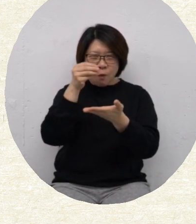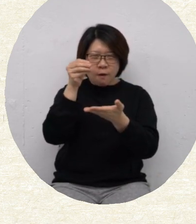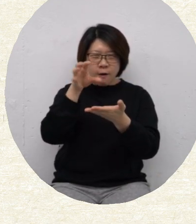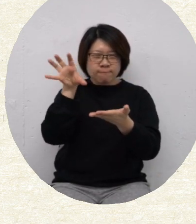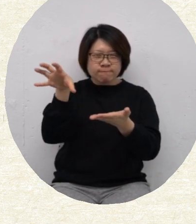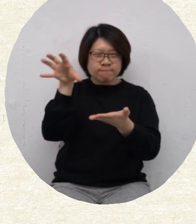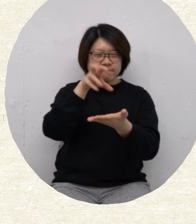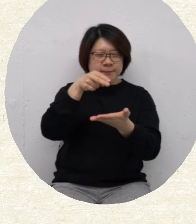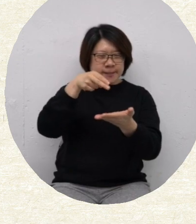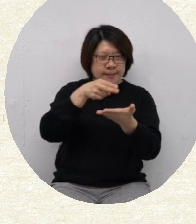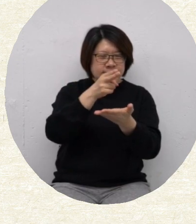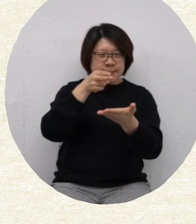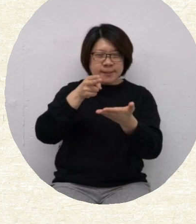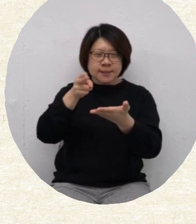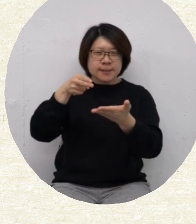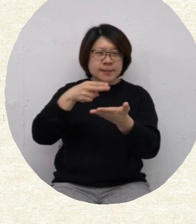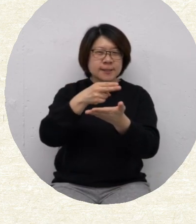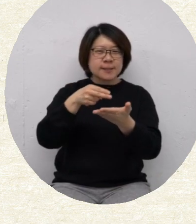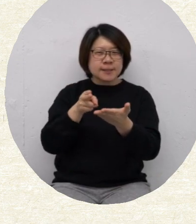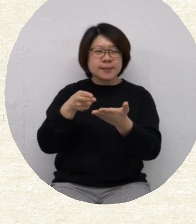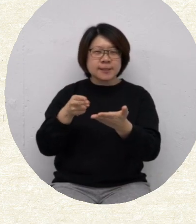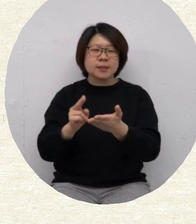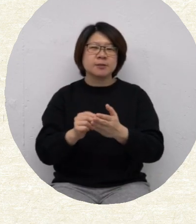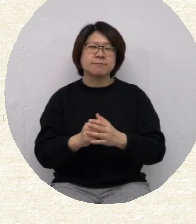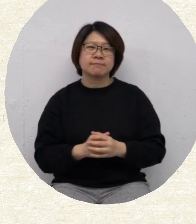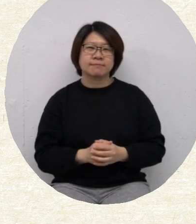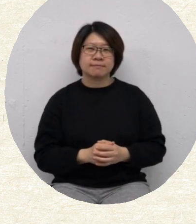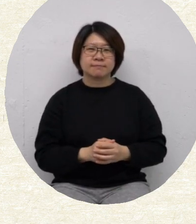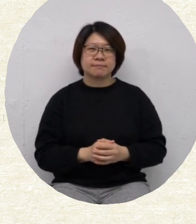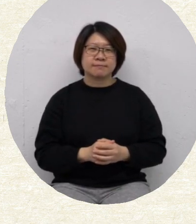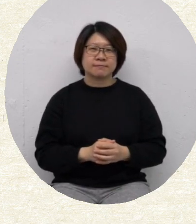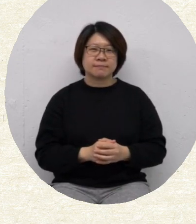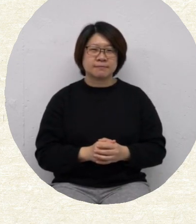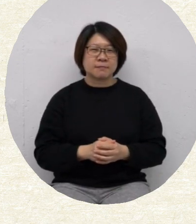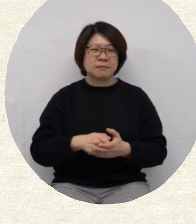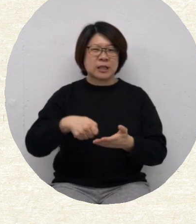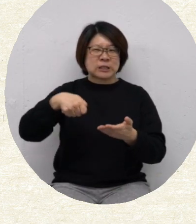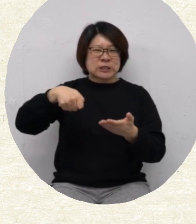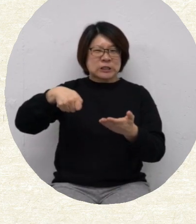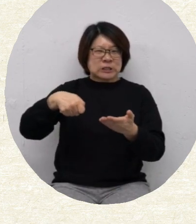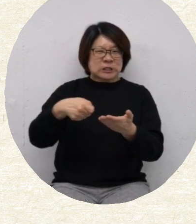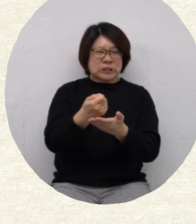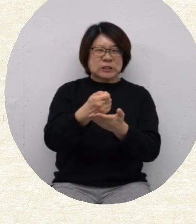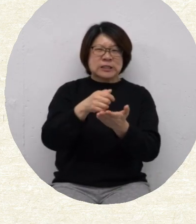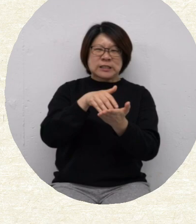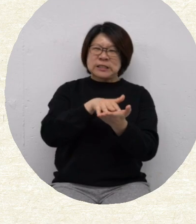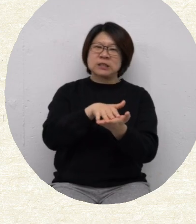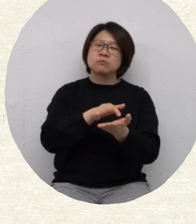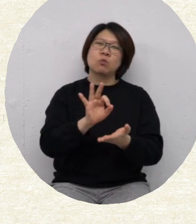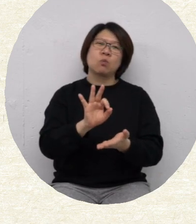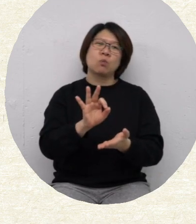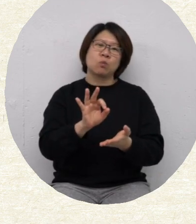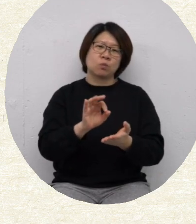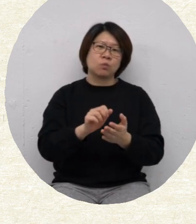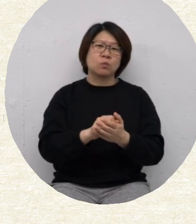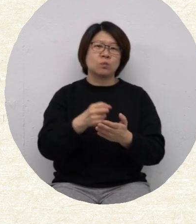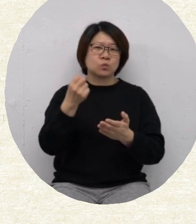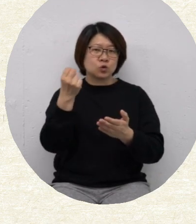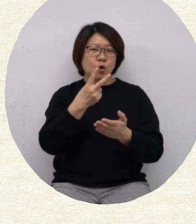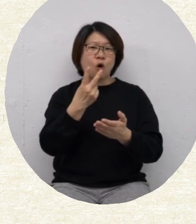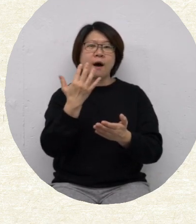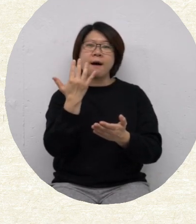tool to be visible. The pigment used to print was also water-based, creating a subtle